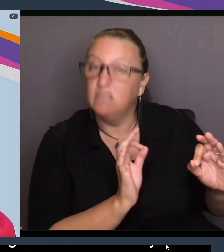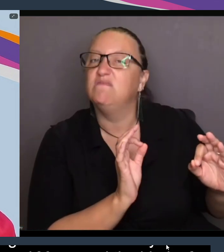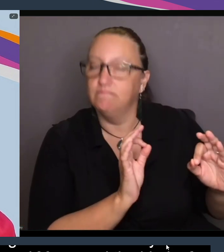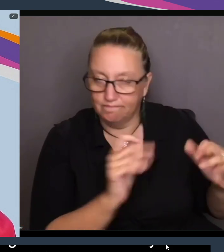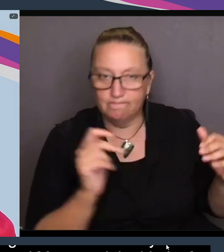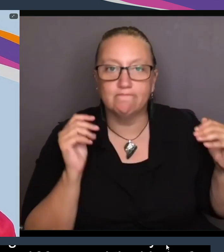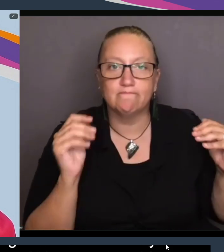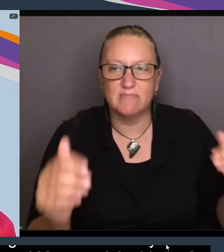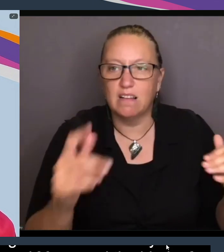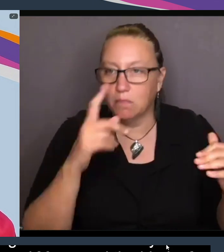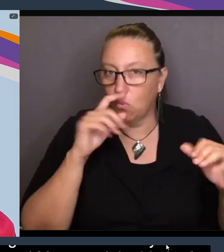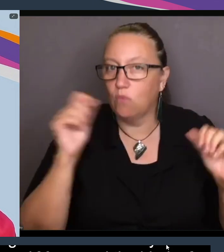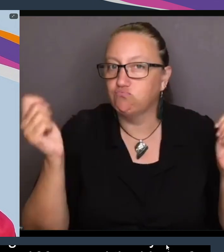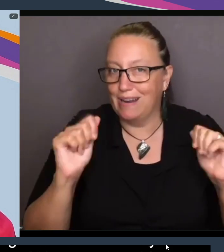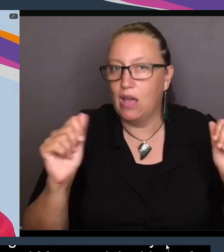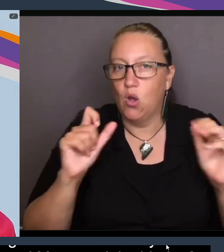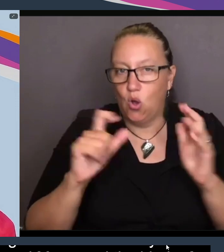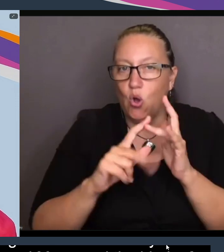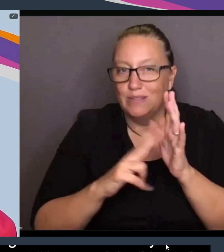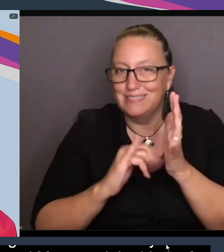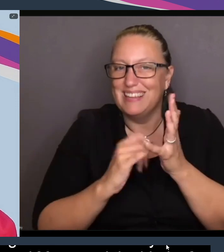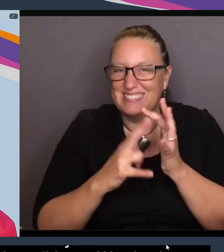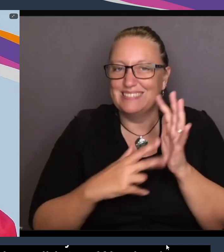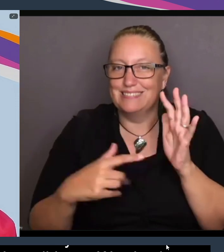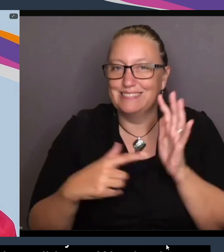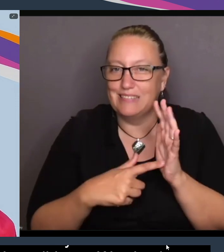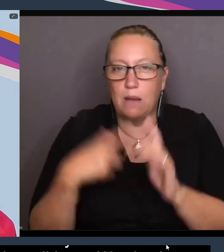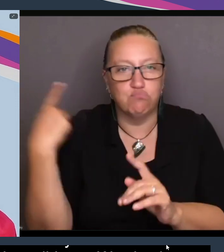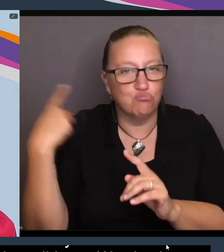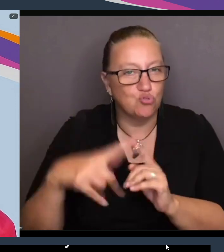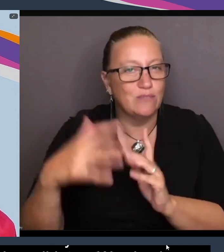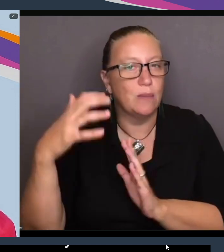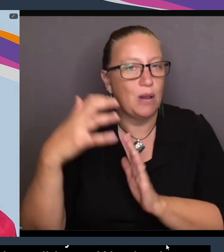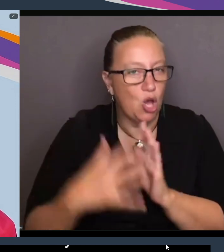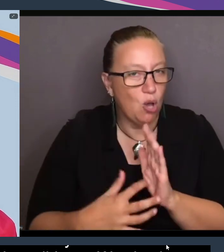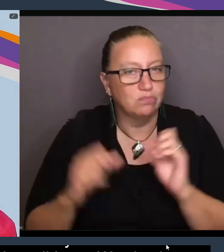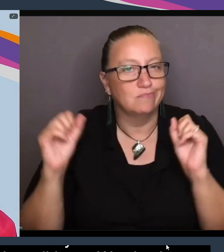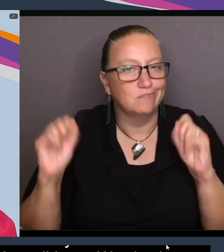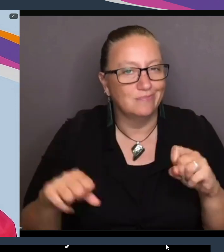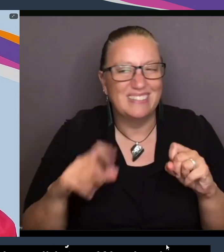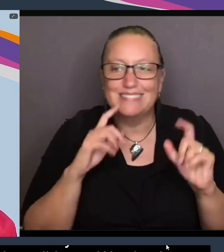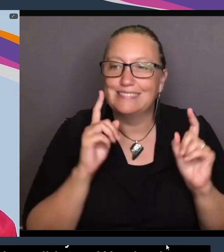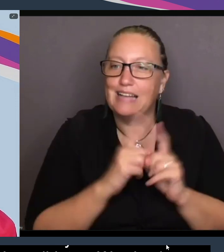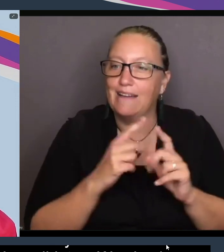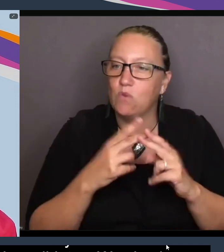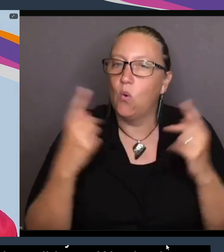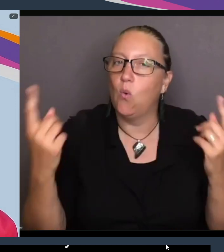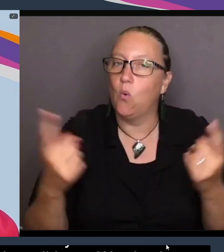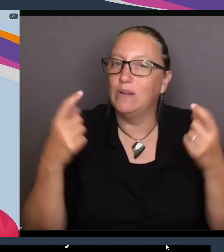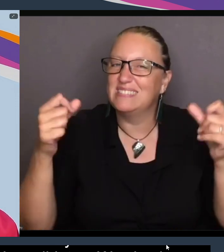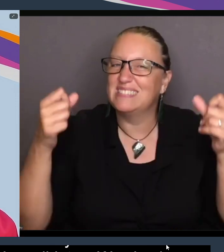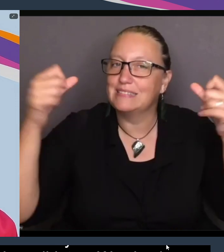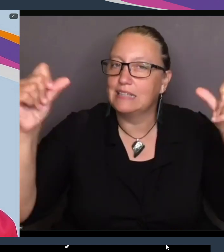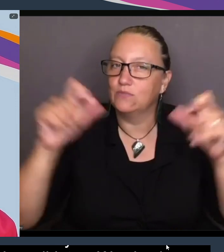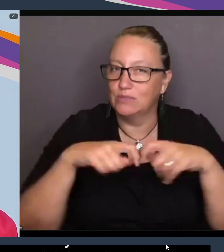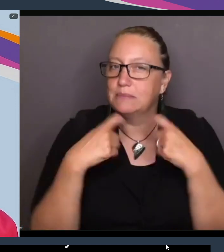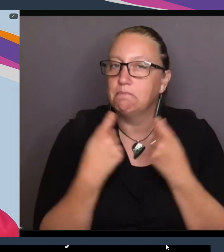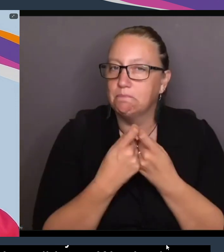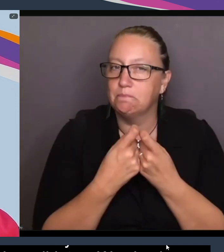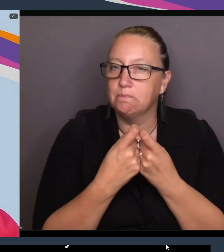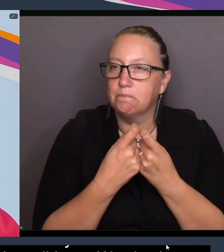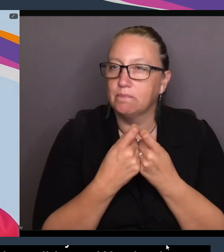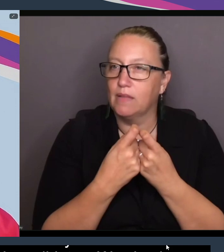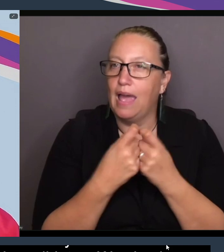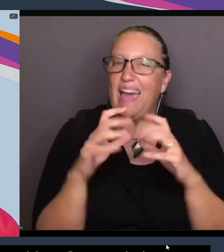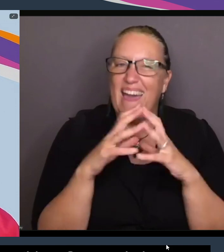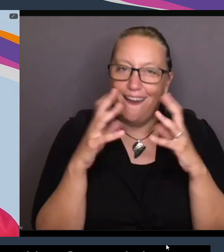people have approved those blurbs, for example, and it will be the same with successful teams. So everything that you